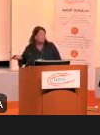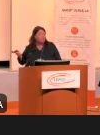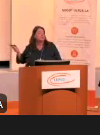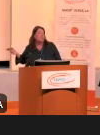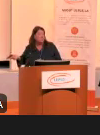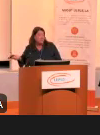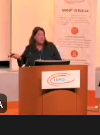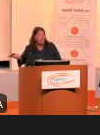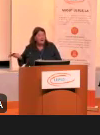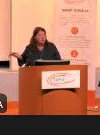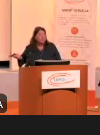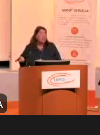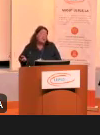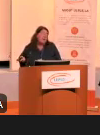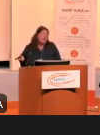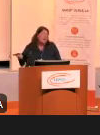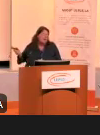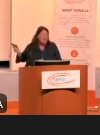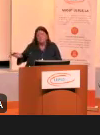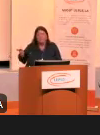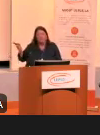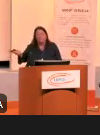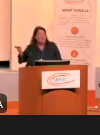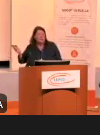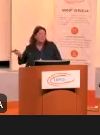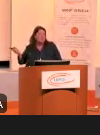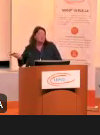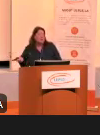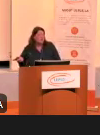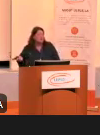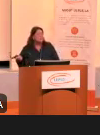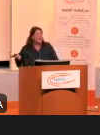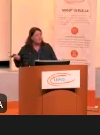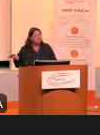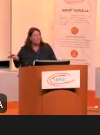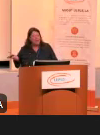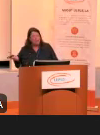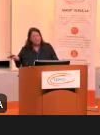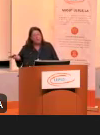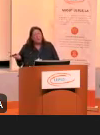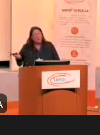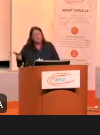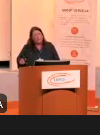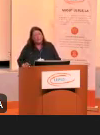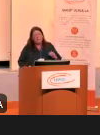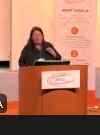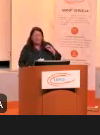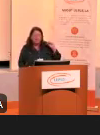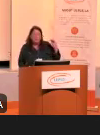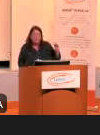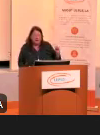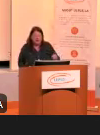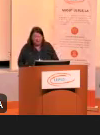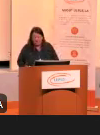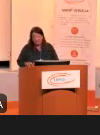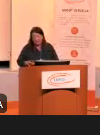including lupus or rheumatoid arthritis. It takes some other medications and factors into account as well. And so you get a little